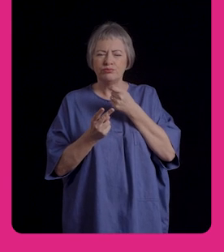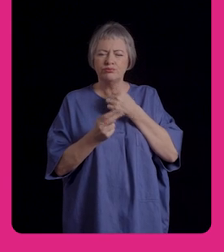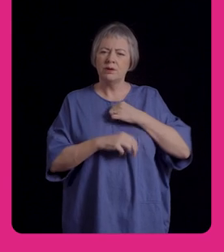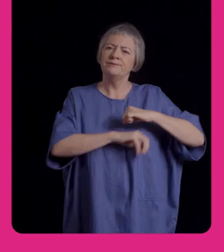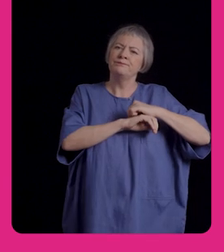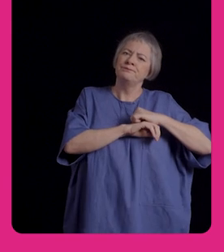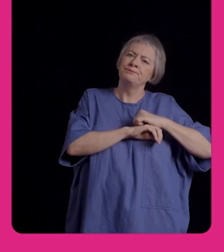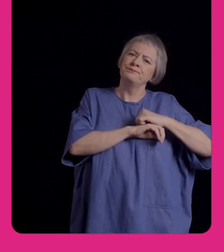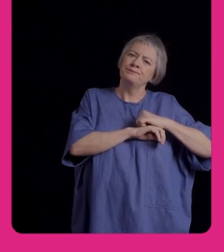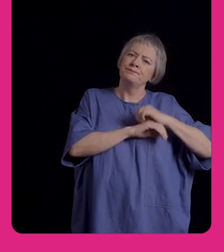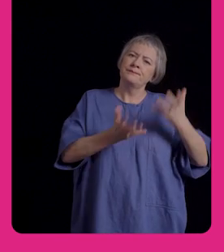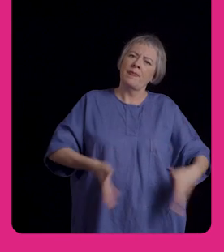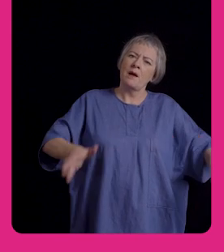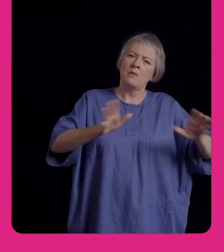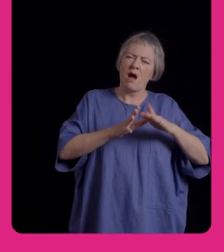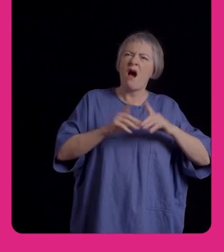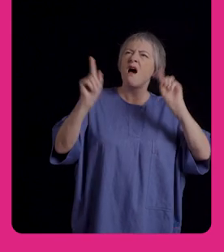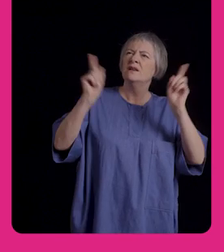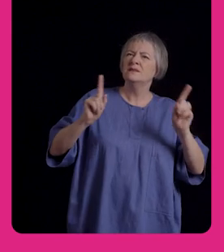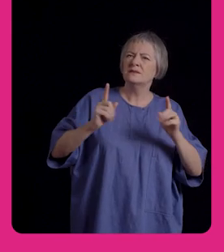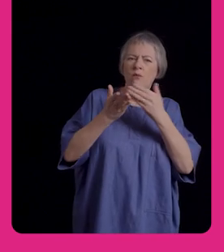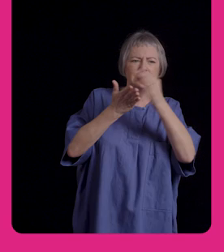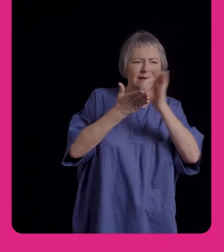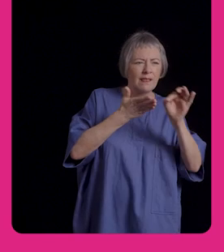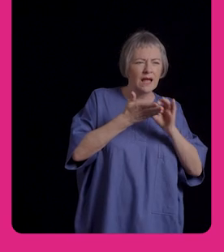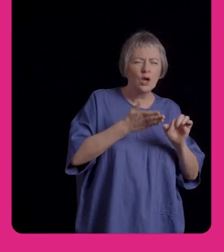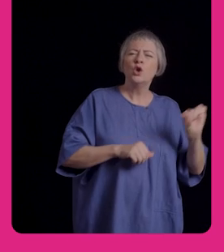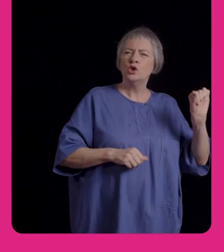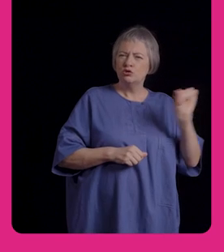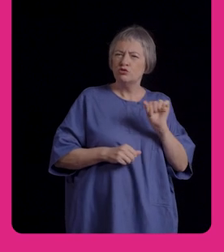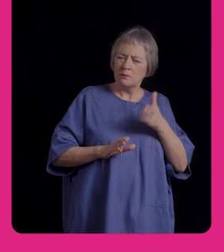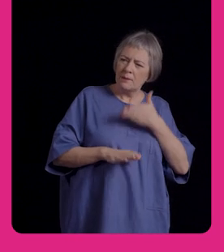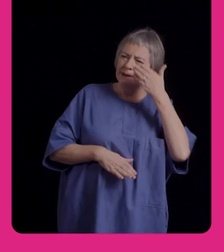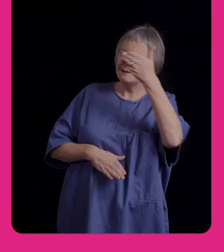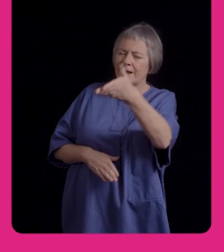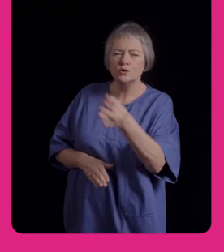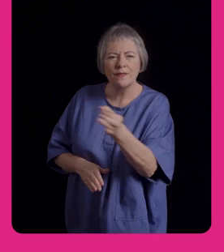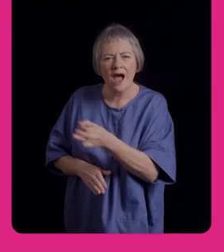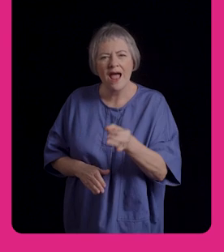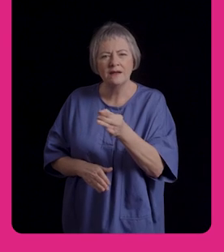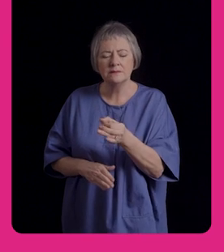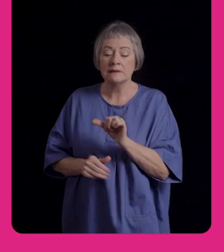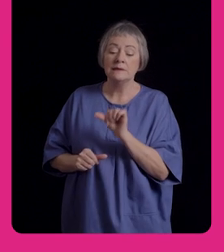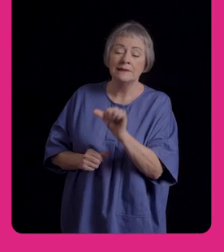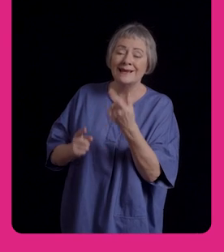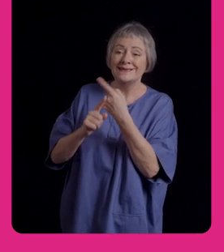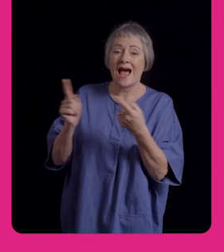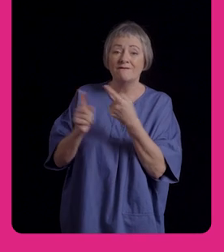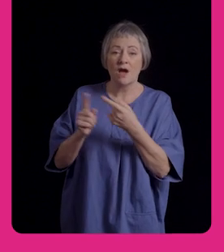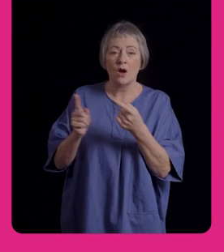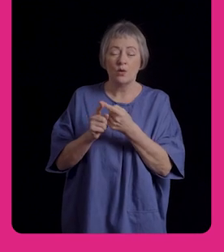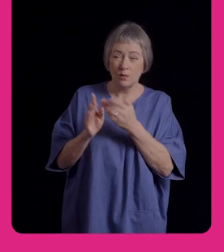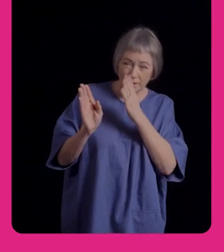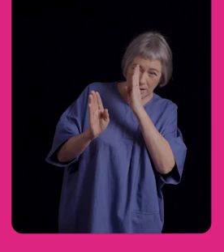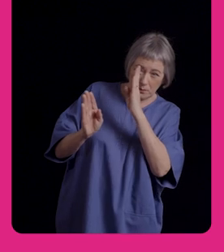are leaning against the barrel saying, "Now the storm's clearing off a bit. We should be able to make it to the island in the next half hour or so.